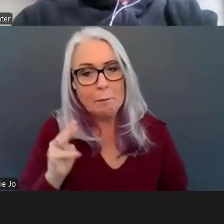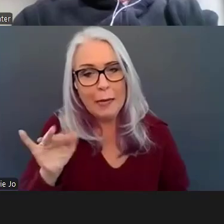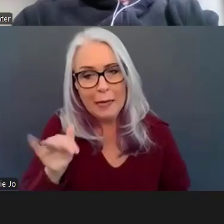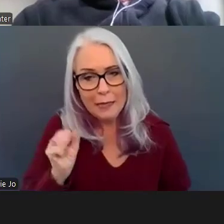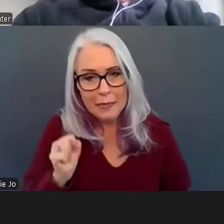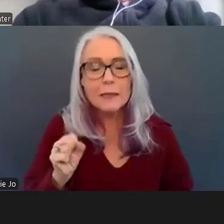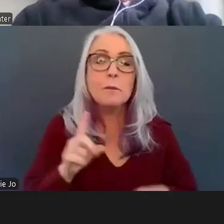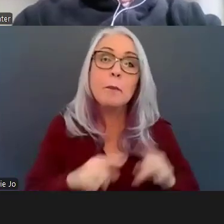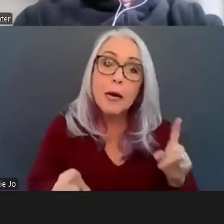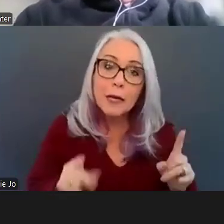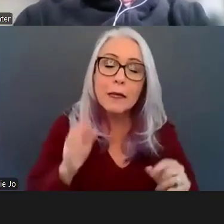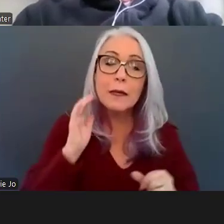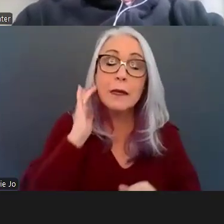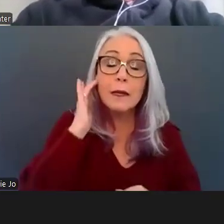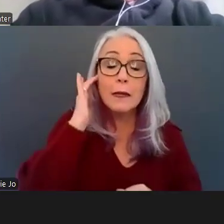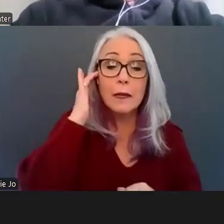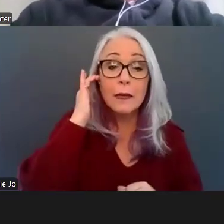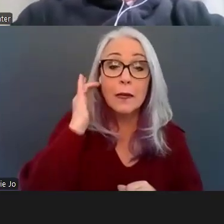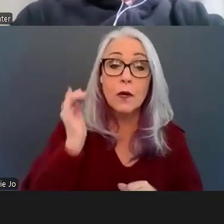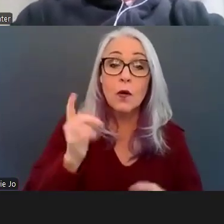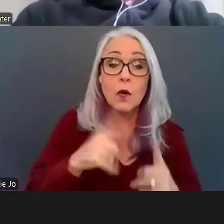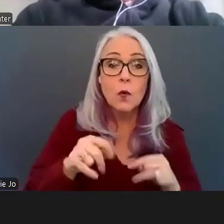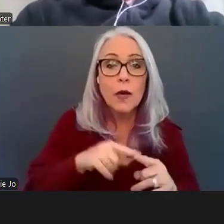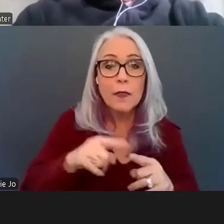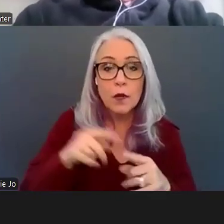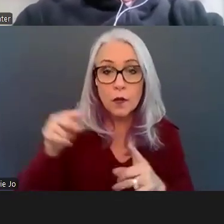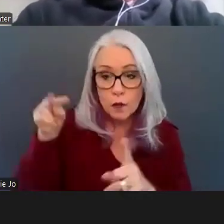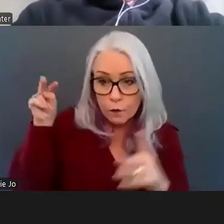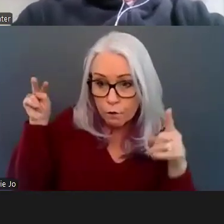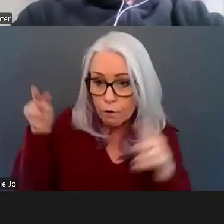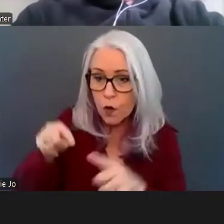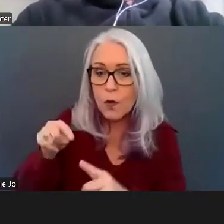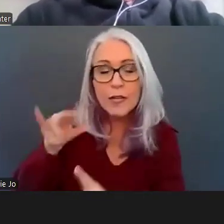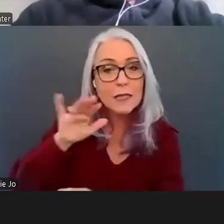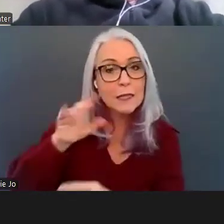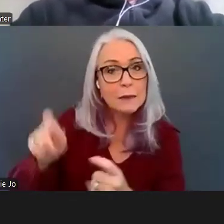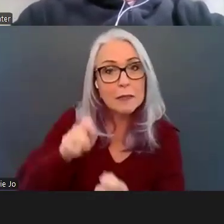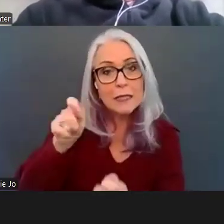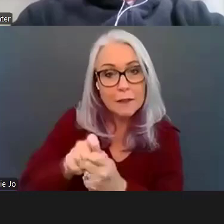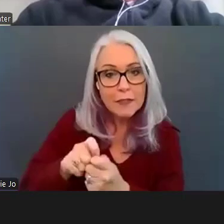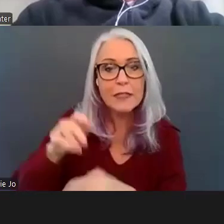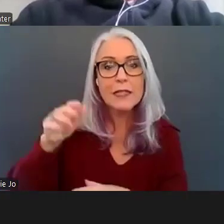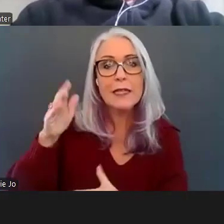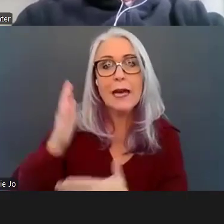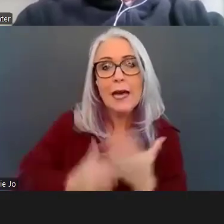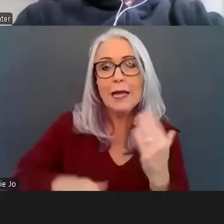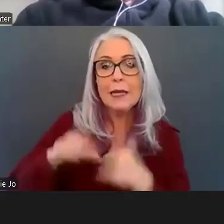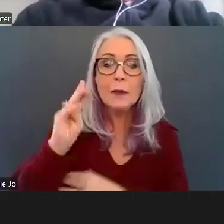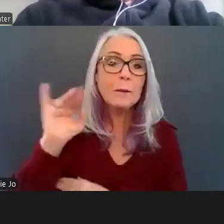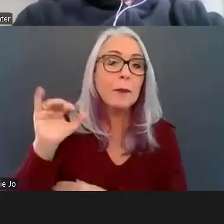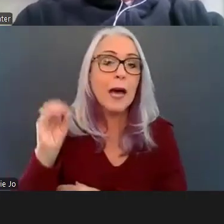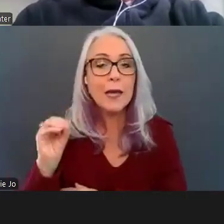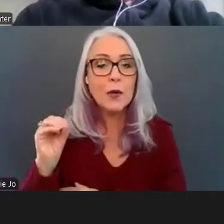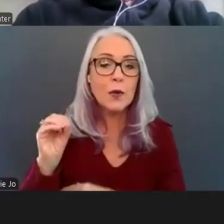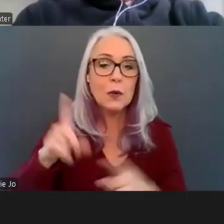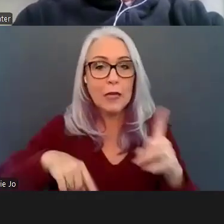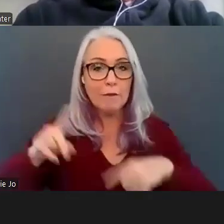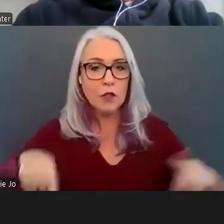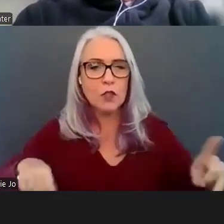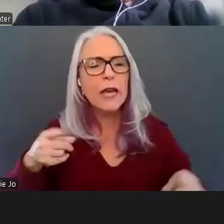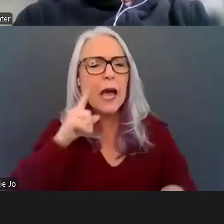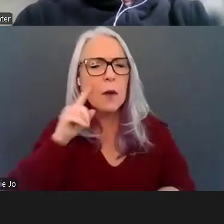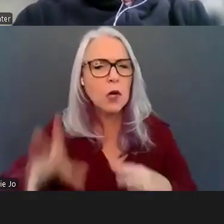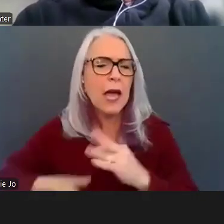did, when they were focused mostly on biodiversity, but I can throw a paper in the chat that kind of crosswalks some of